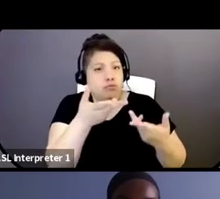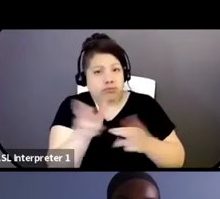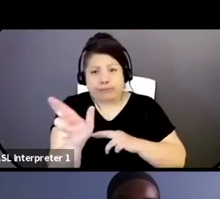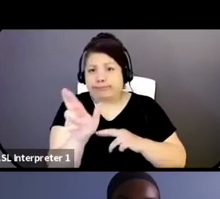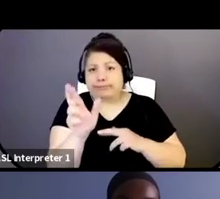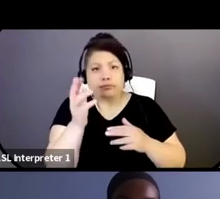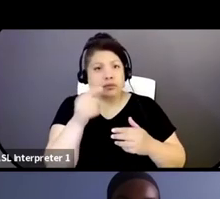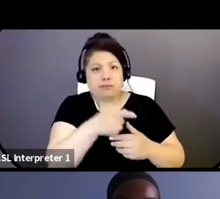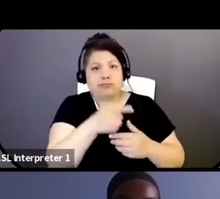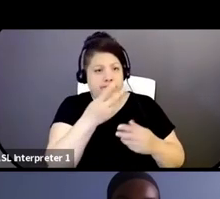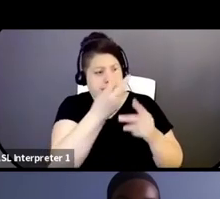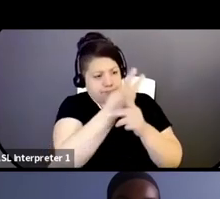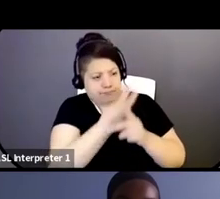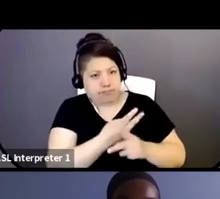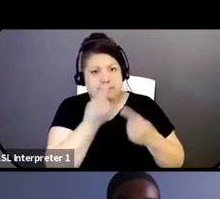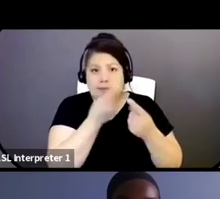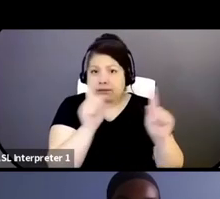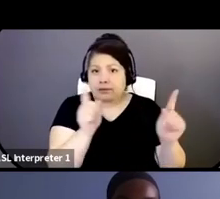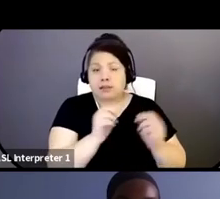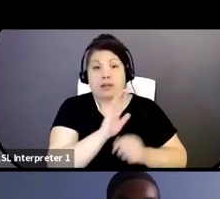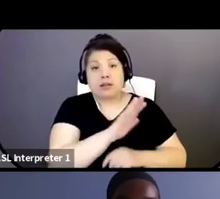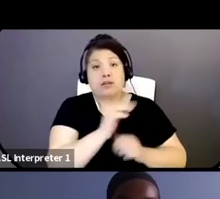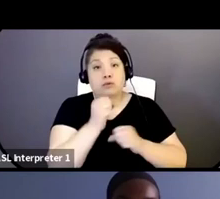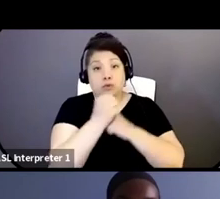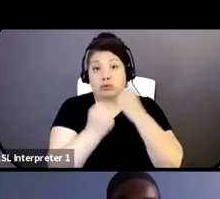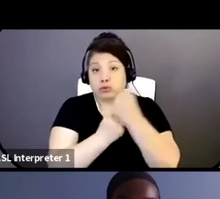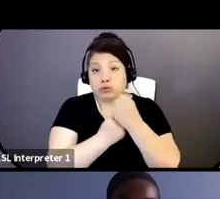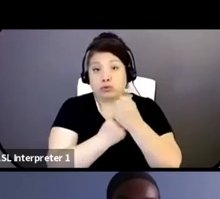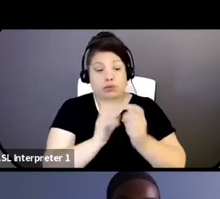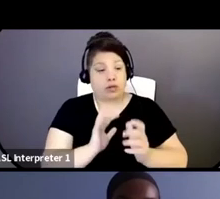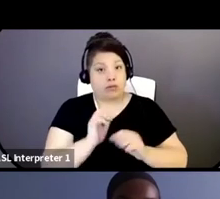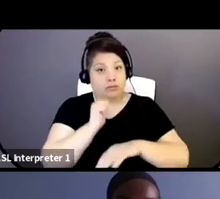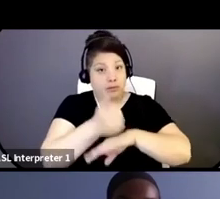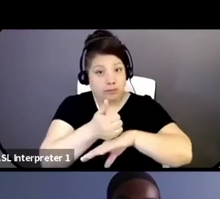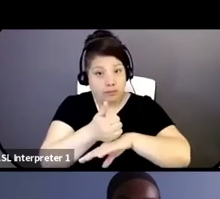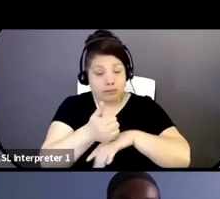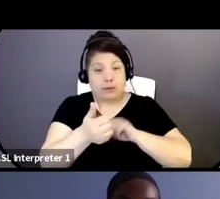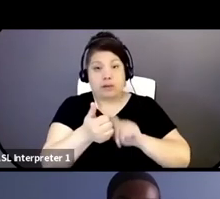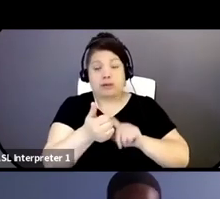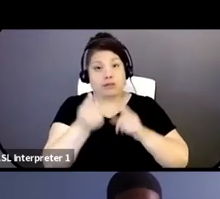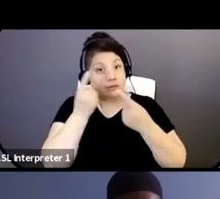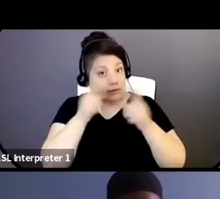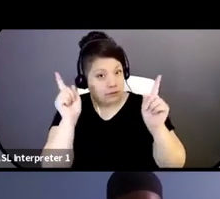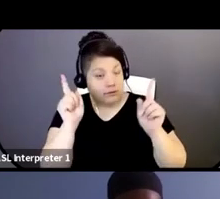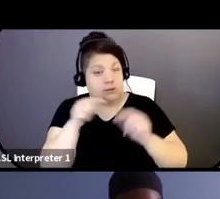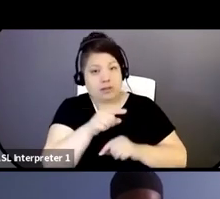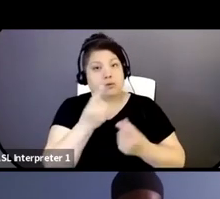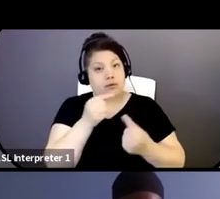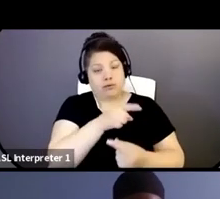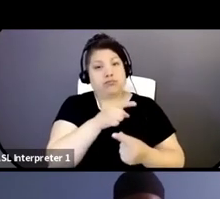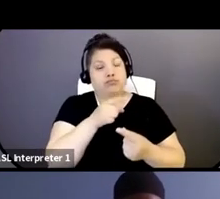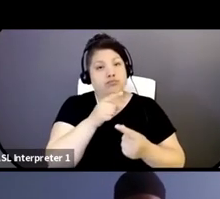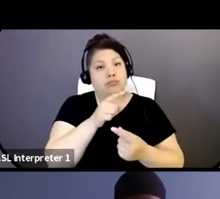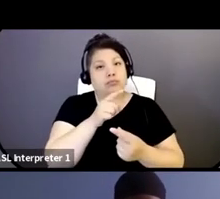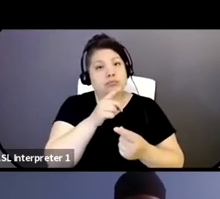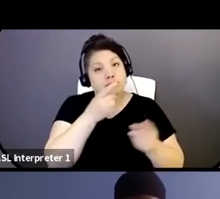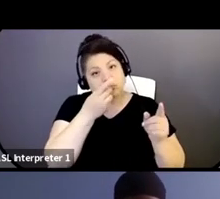about how to set up structures that work and that are targeted towards like a